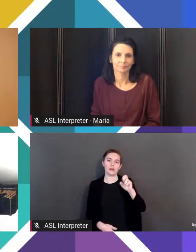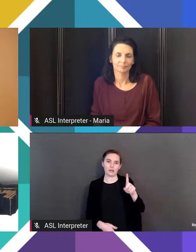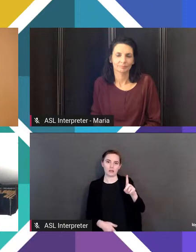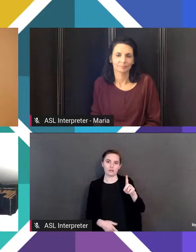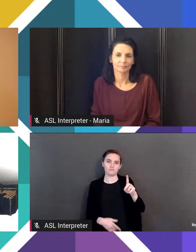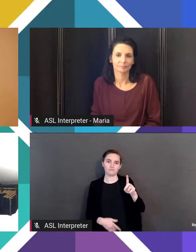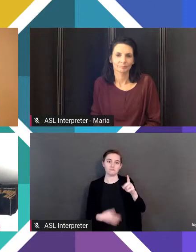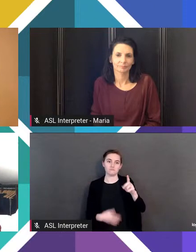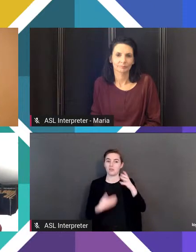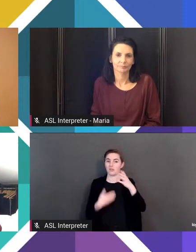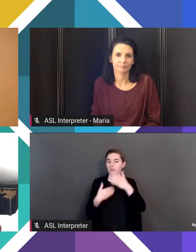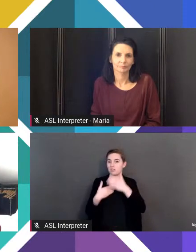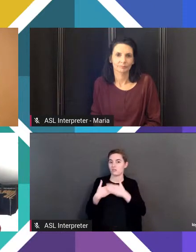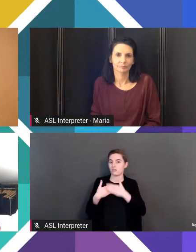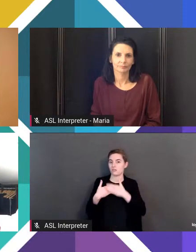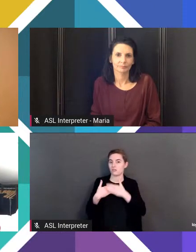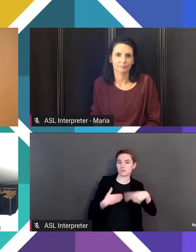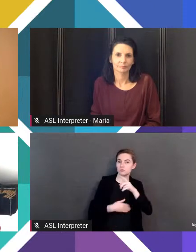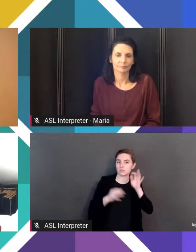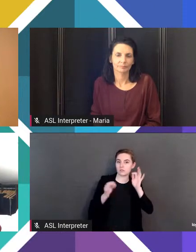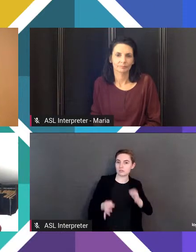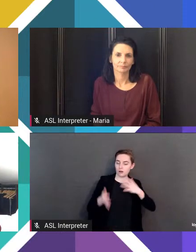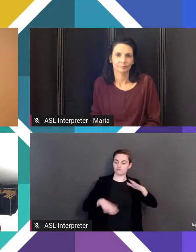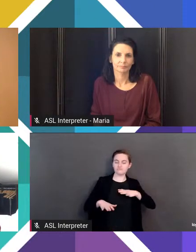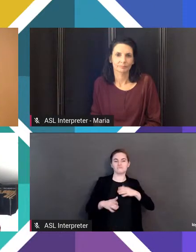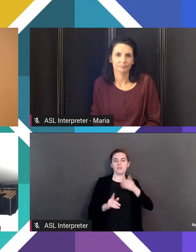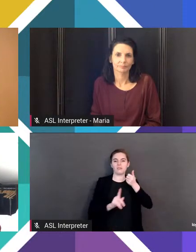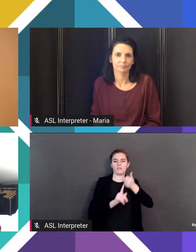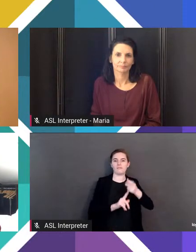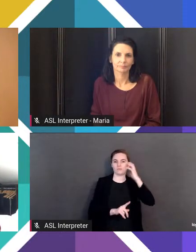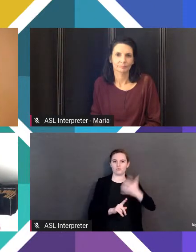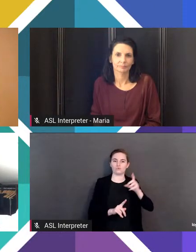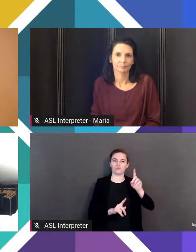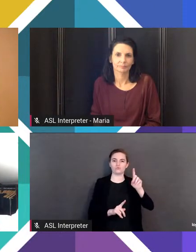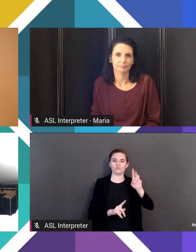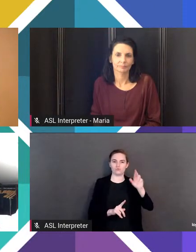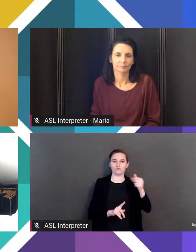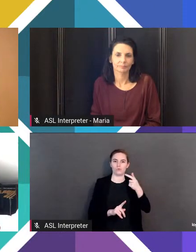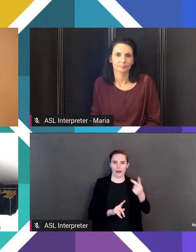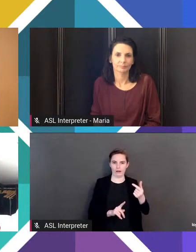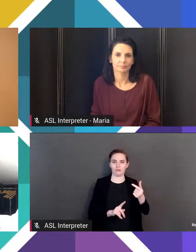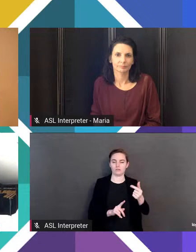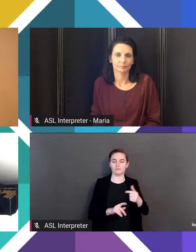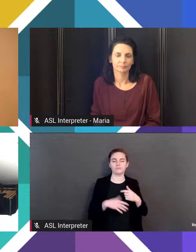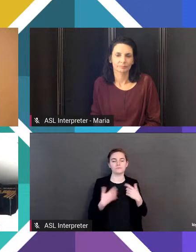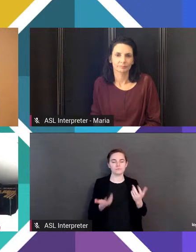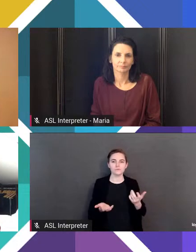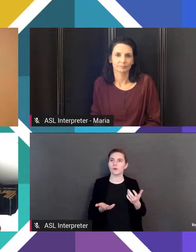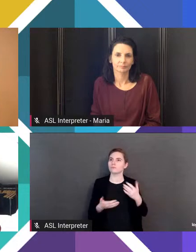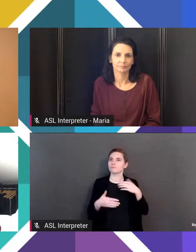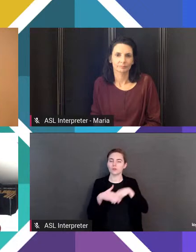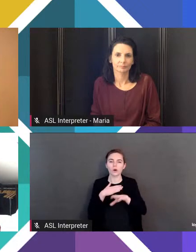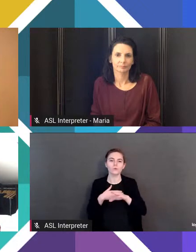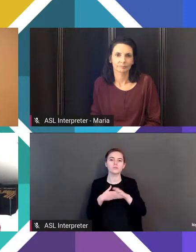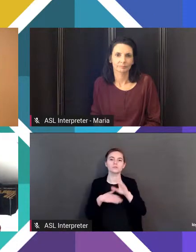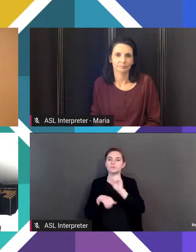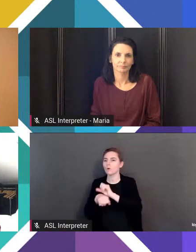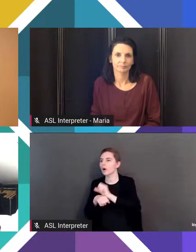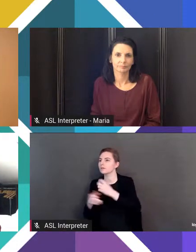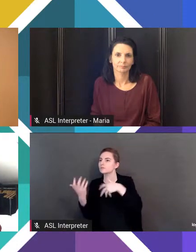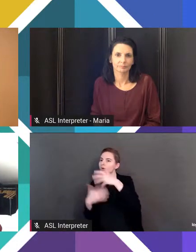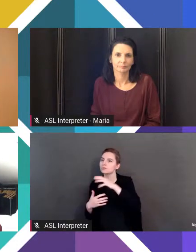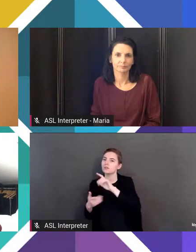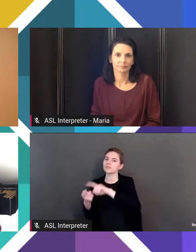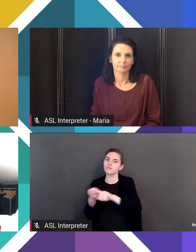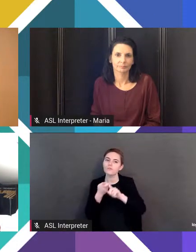the morning, how you choose to represent yourself, you're performing something to other people when you go into work and when you go and socialize with your friends, and then you're different when